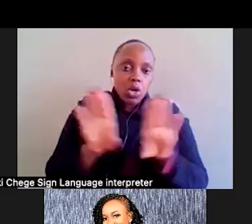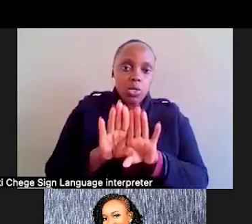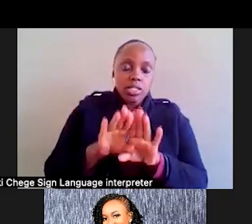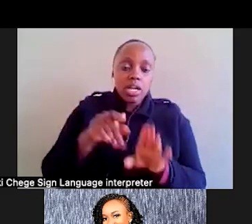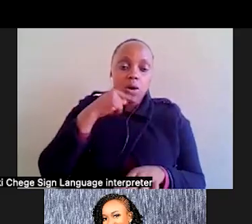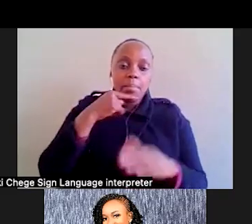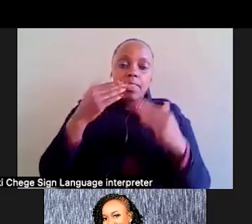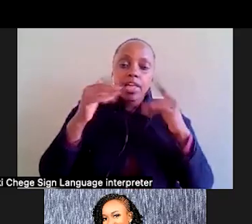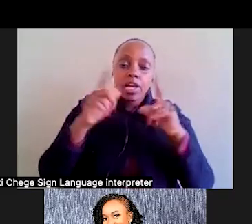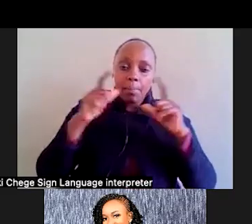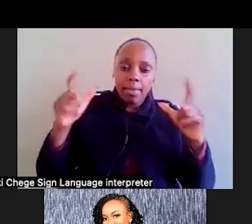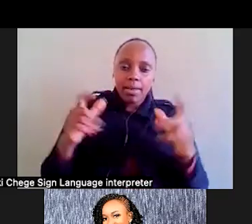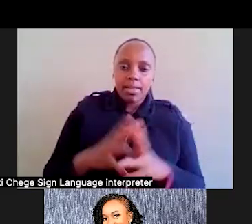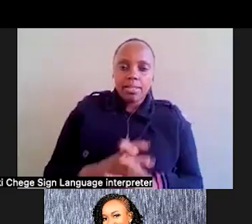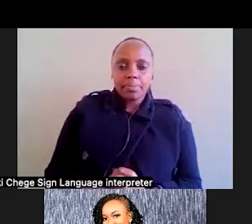Thank you very much.